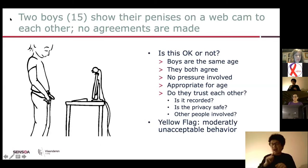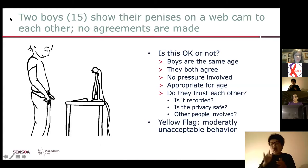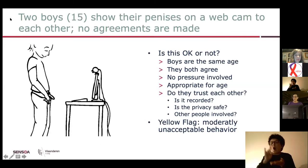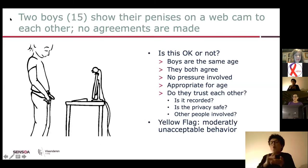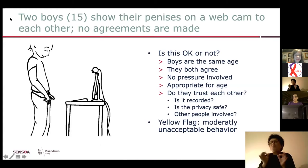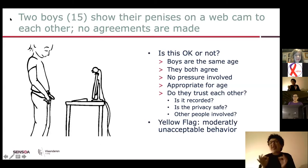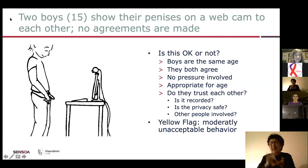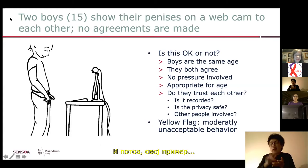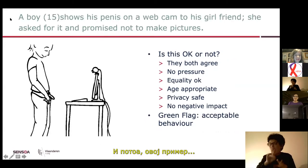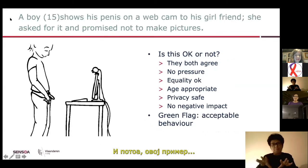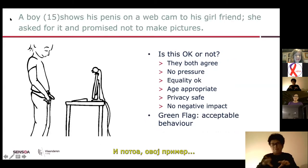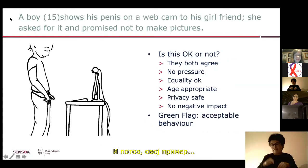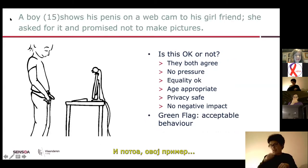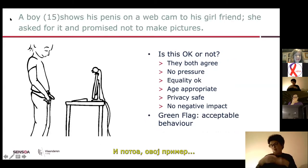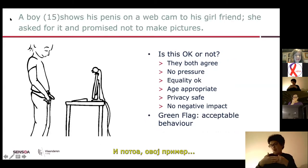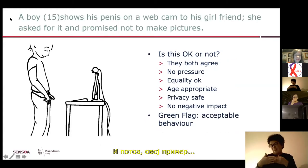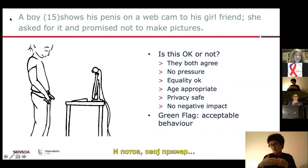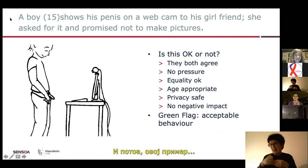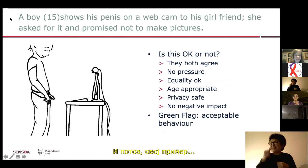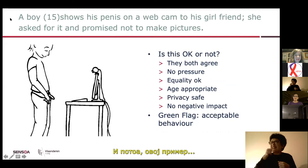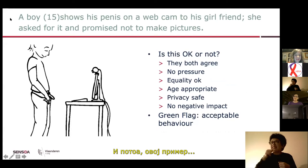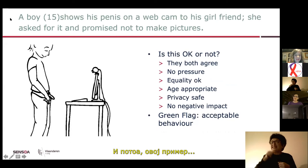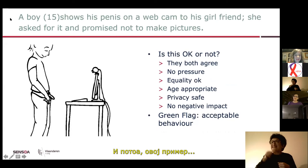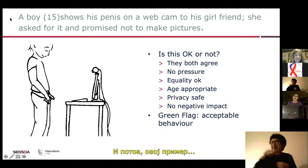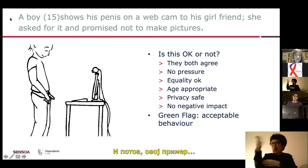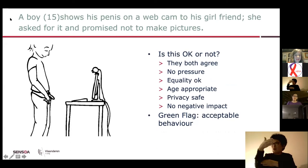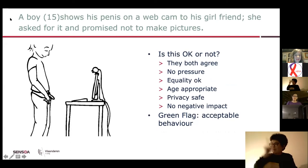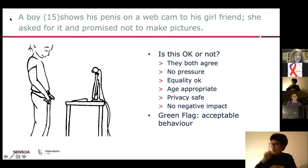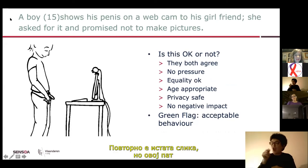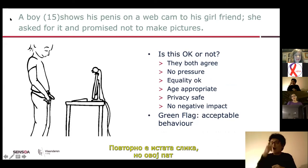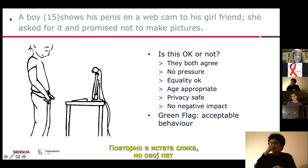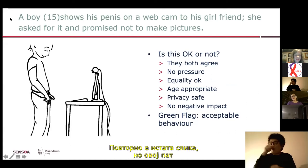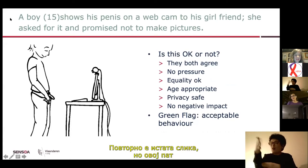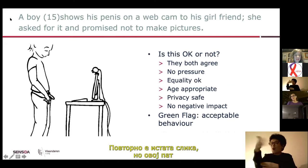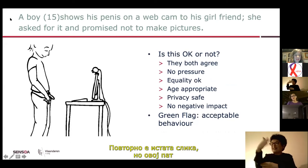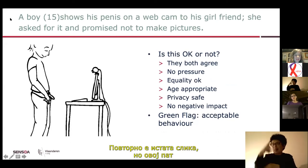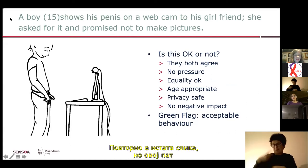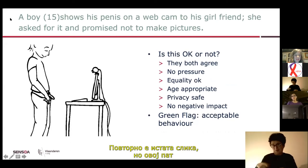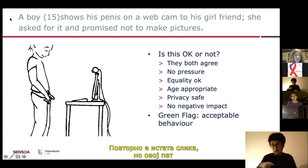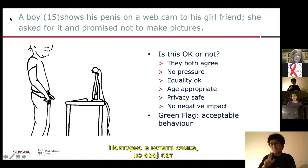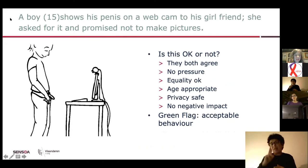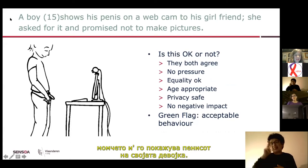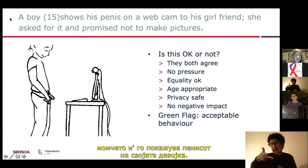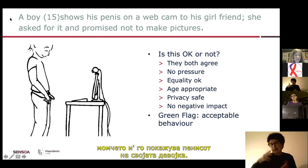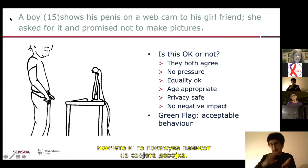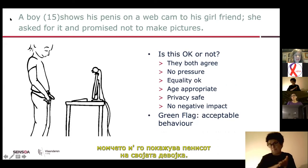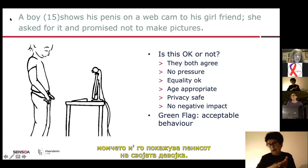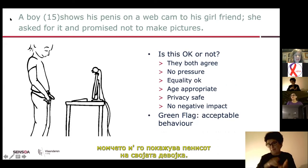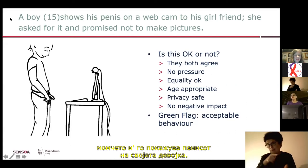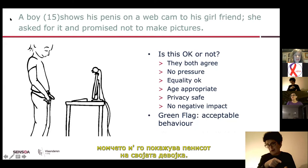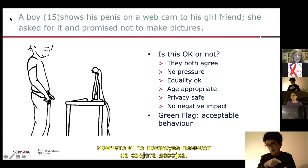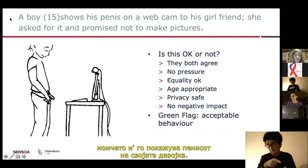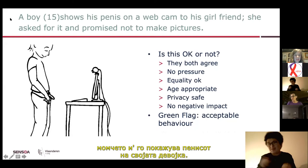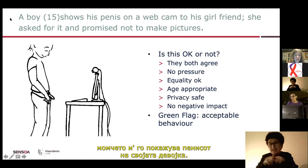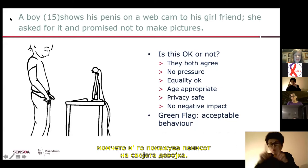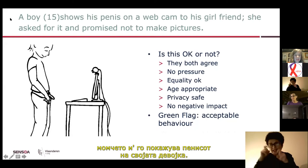Yes. And then this example, again, the same image, but now the boy shows his